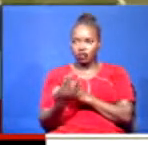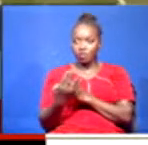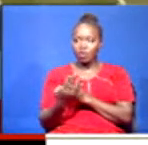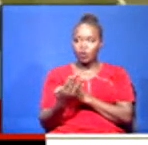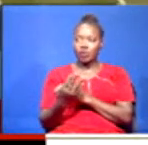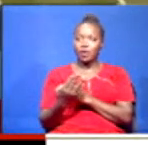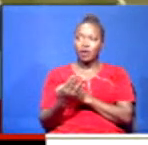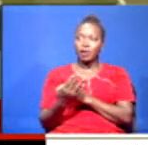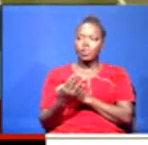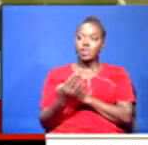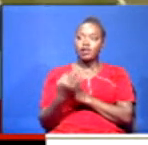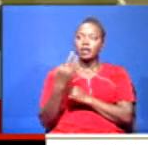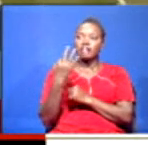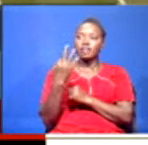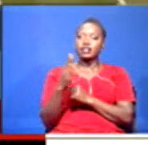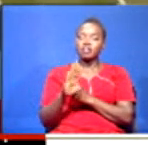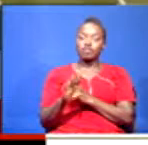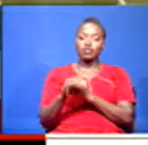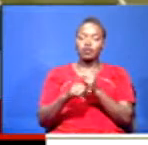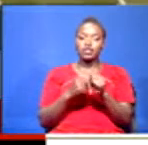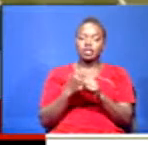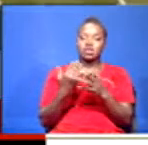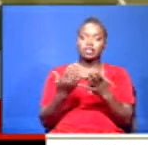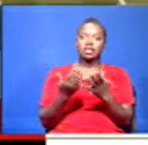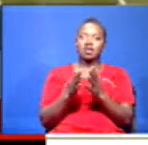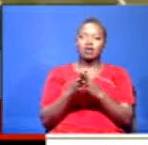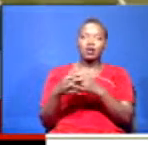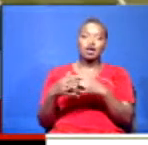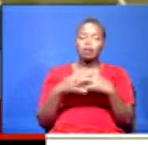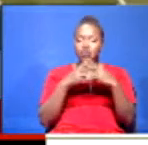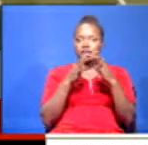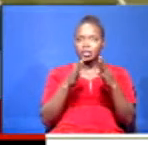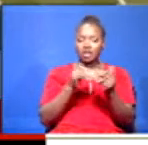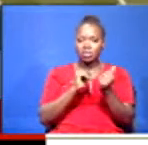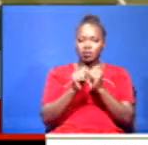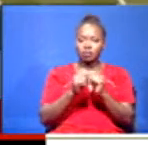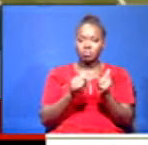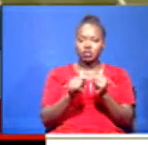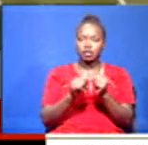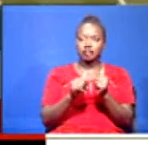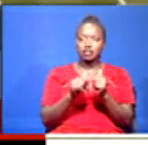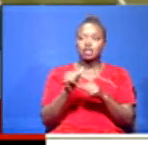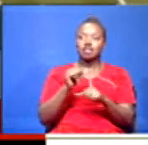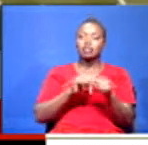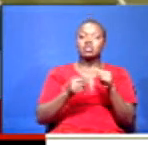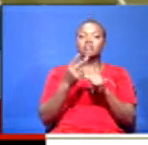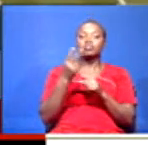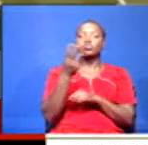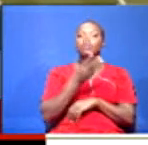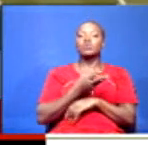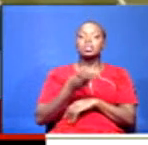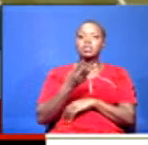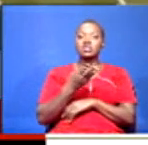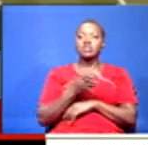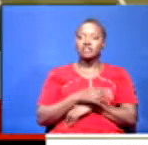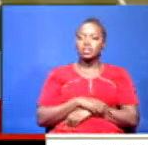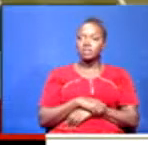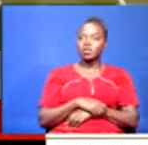The 35-year-old Scot will now face American John Isner, seeded 20th in the second round on Wednesday.